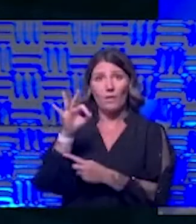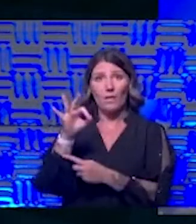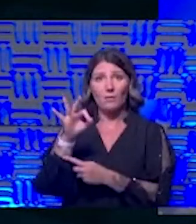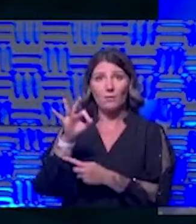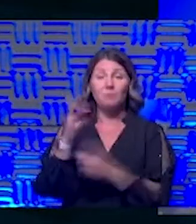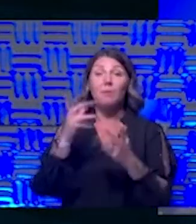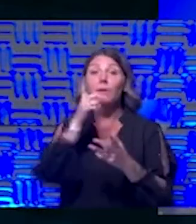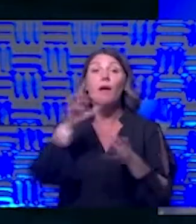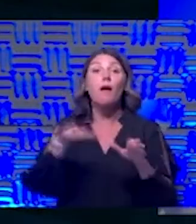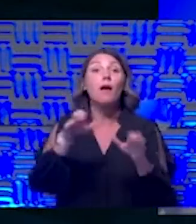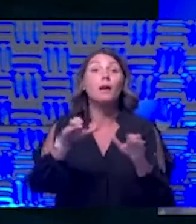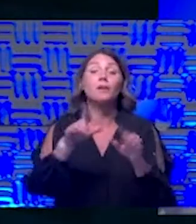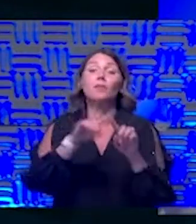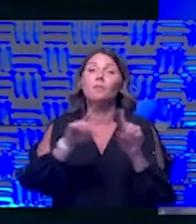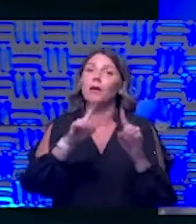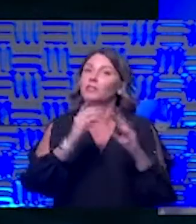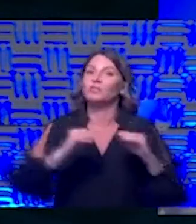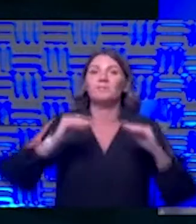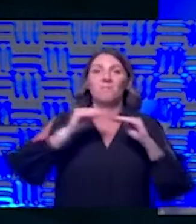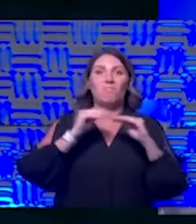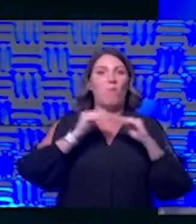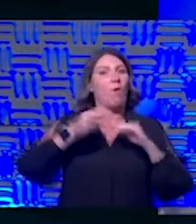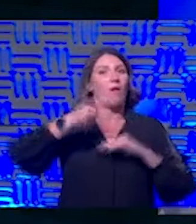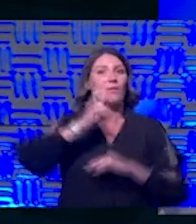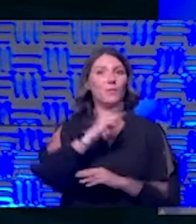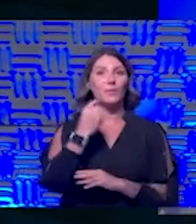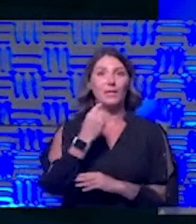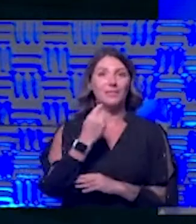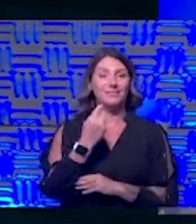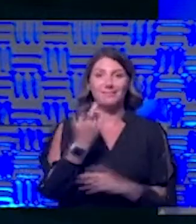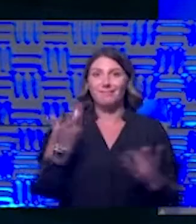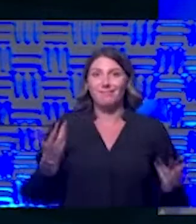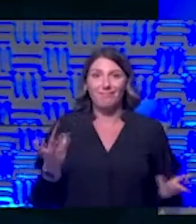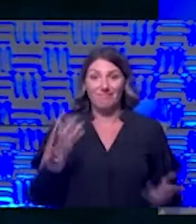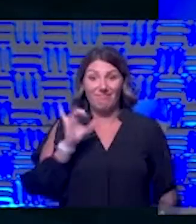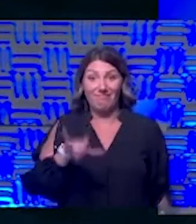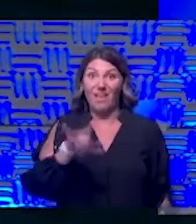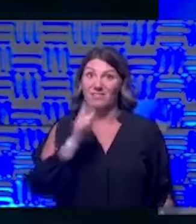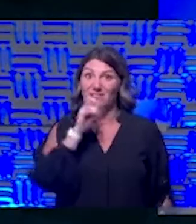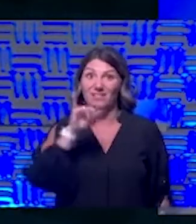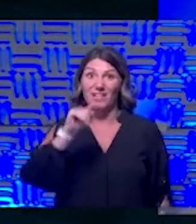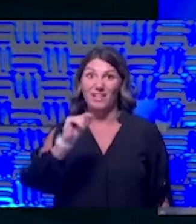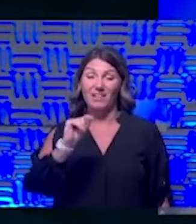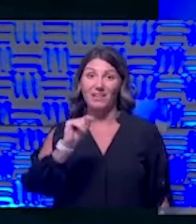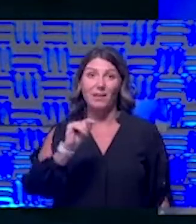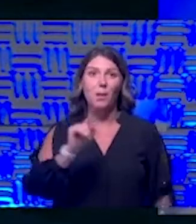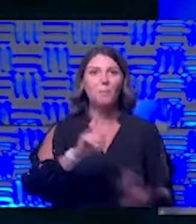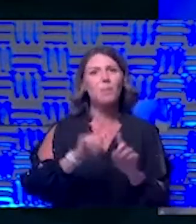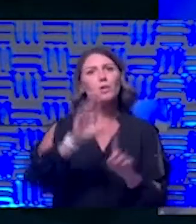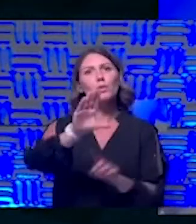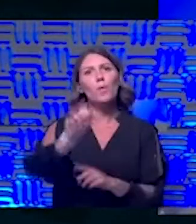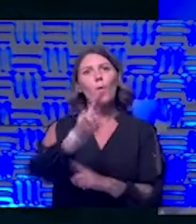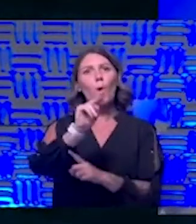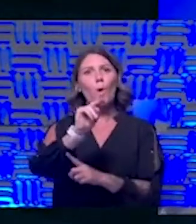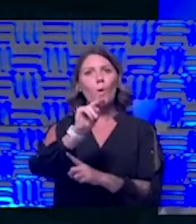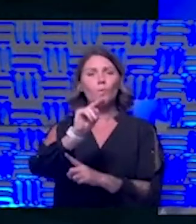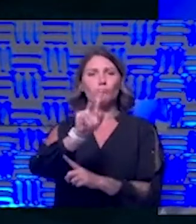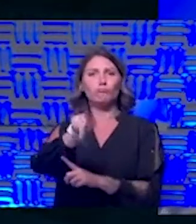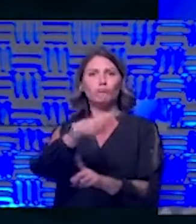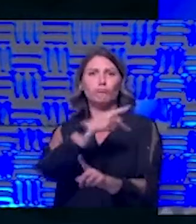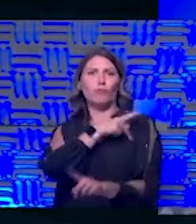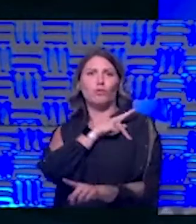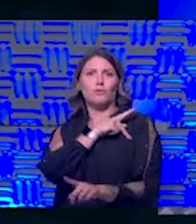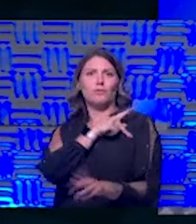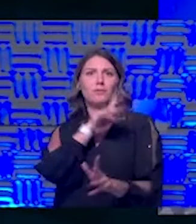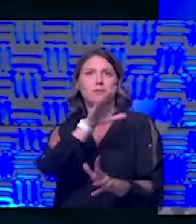to run a few more risks. It just is. The question then becomes, what is your personal calculus? What's your own personal math? How